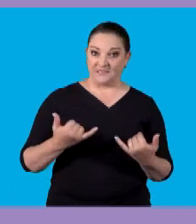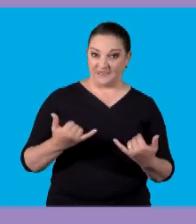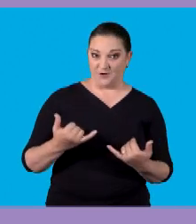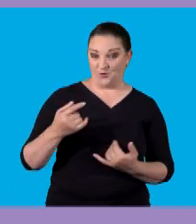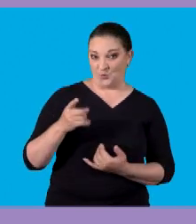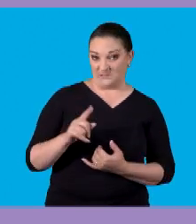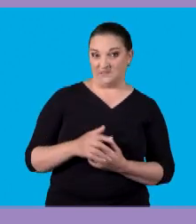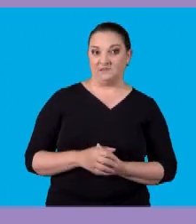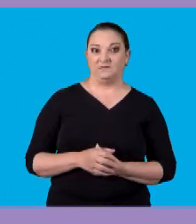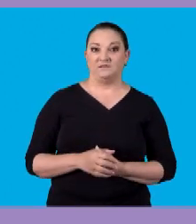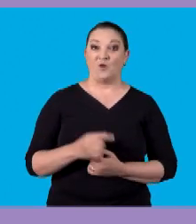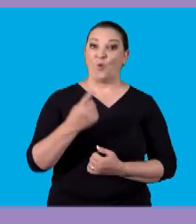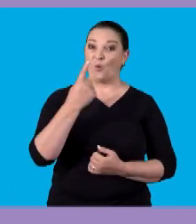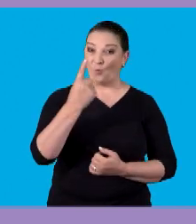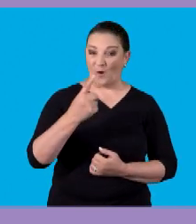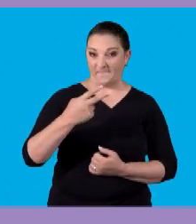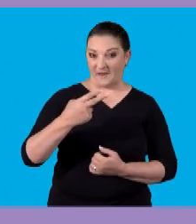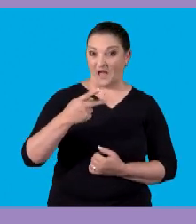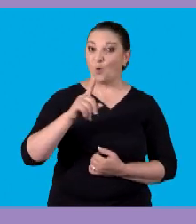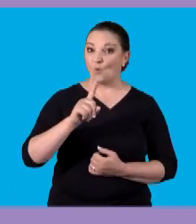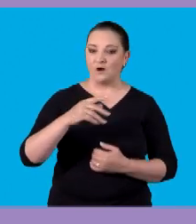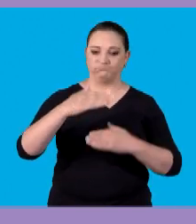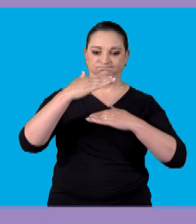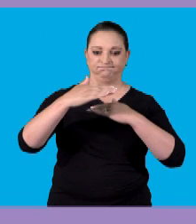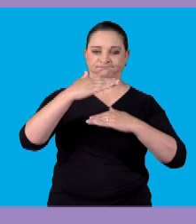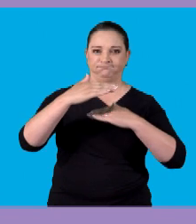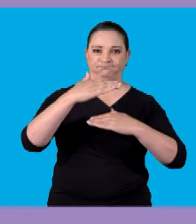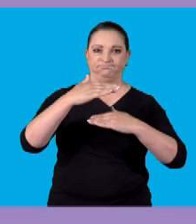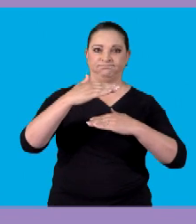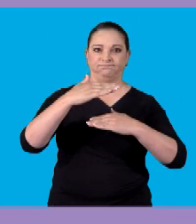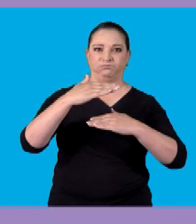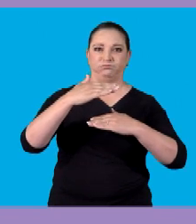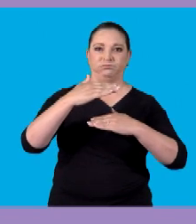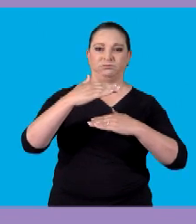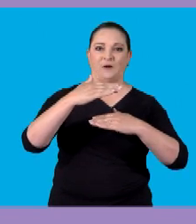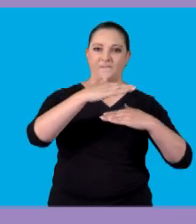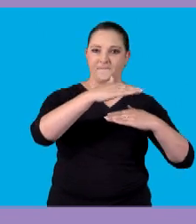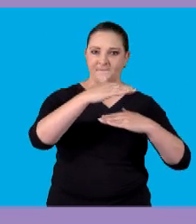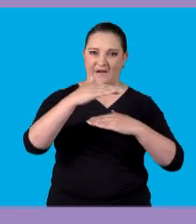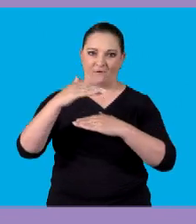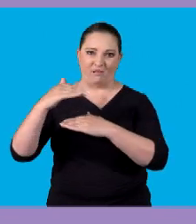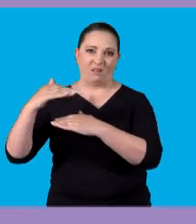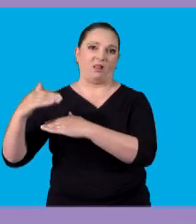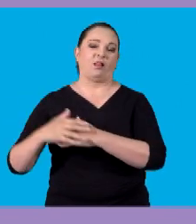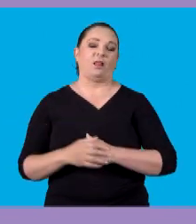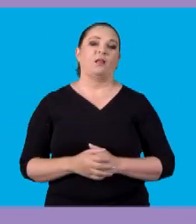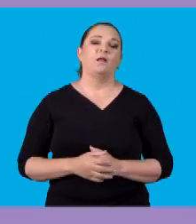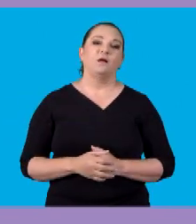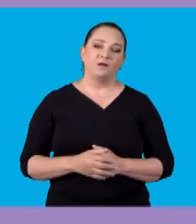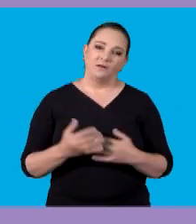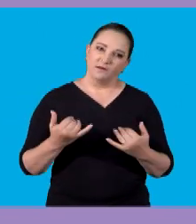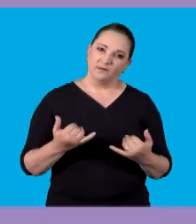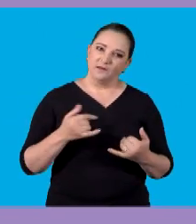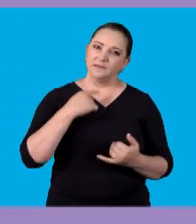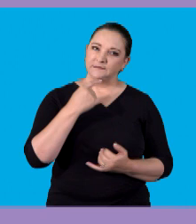trapezium, we know that we have one pair of opposite sides that are